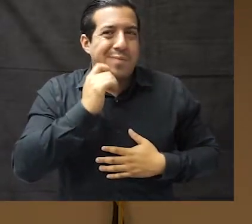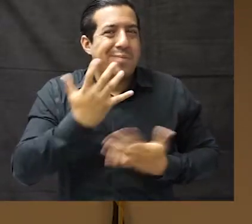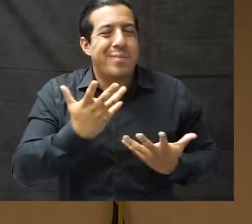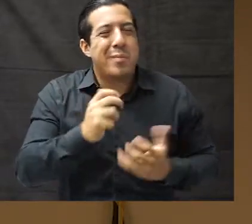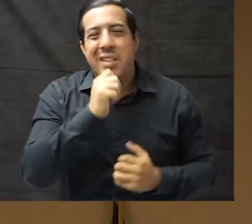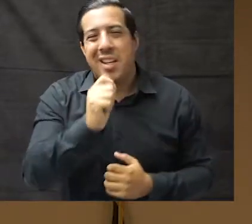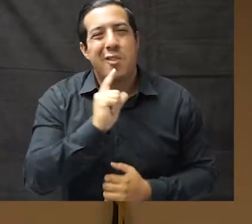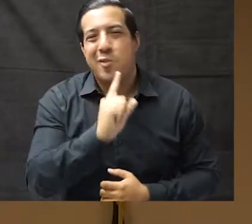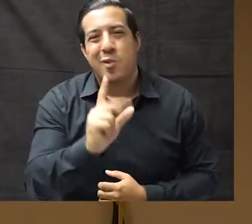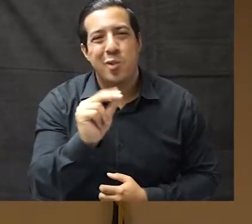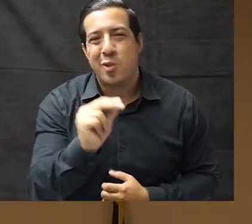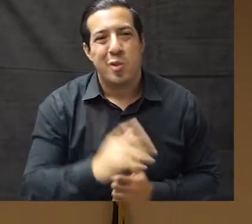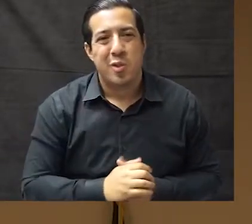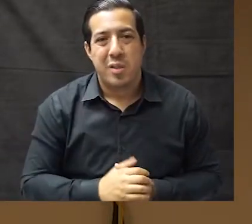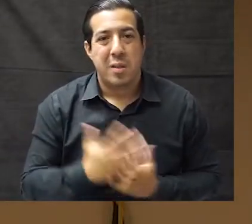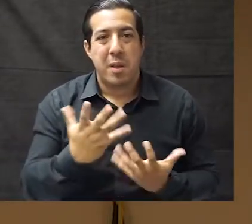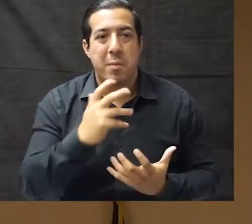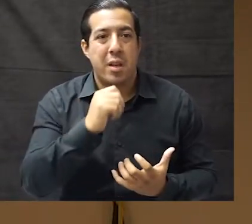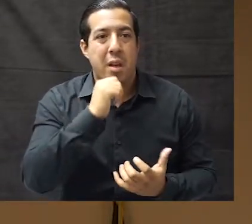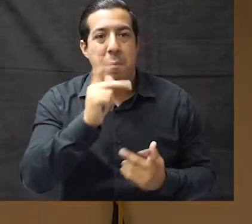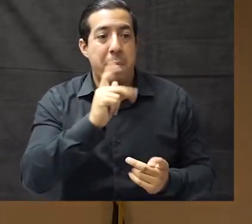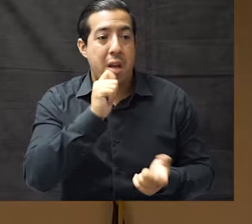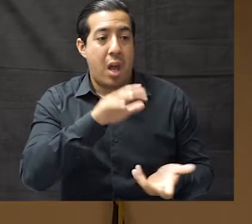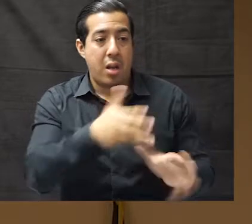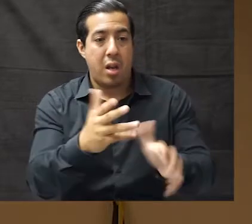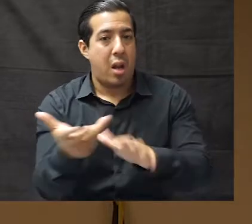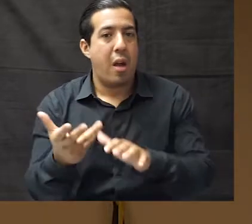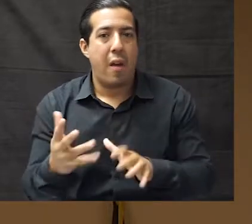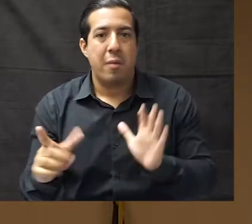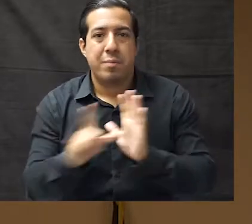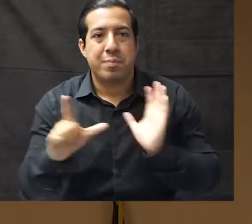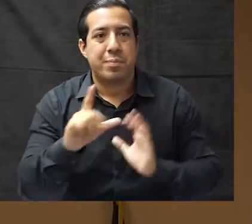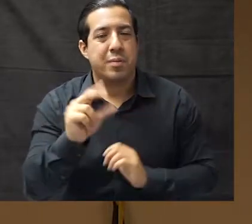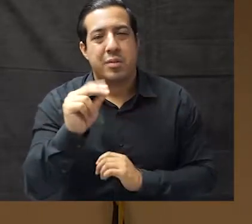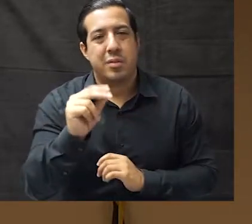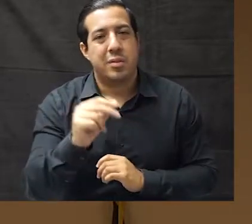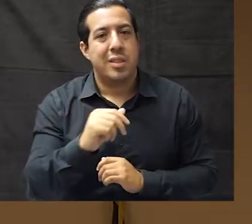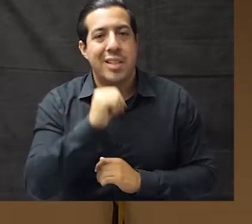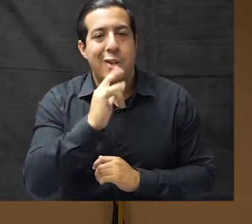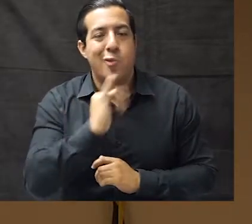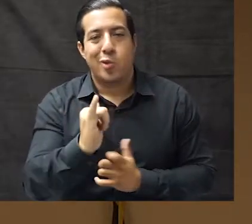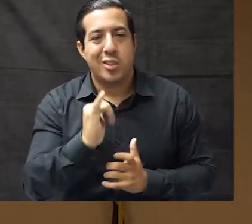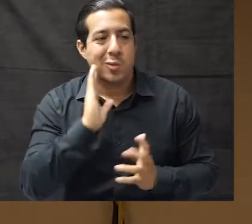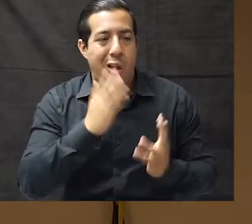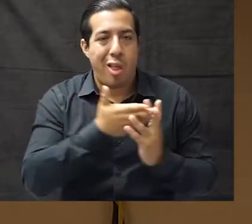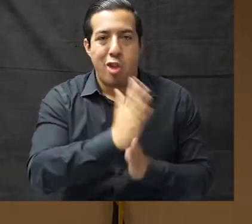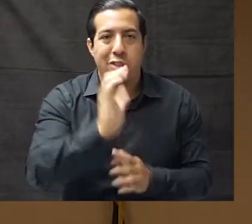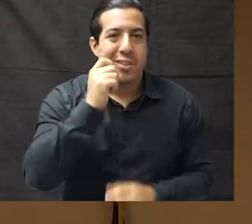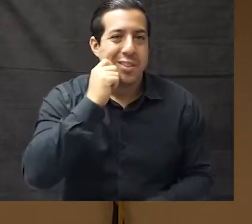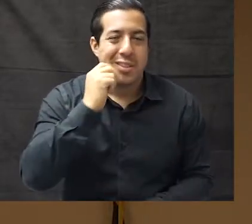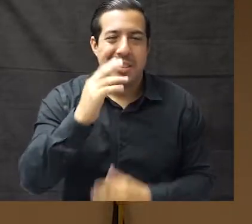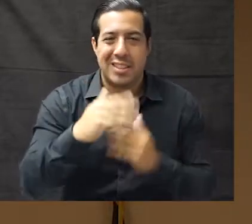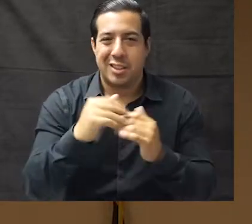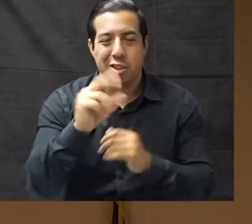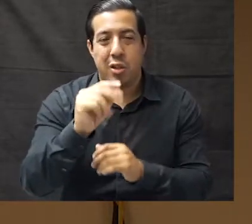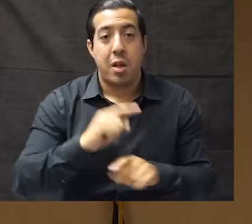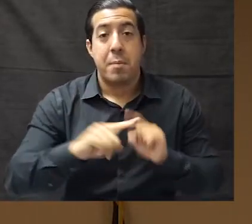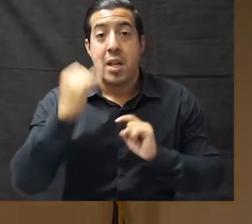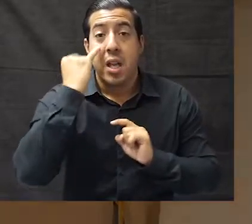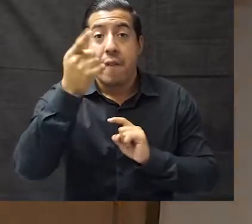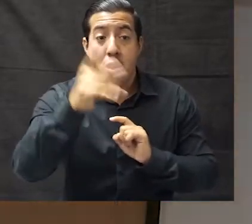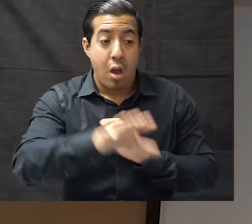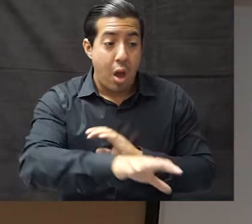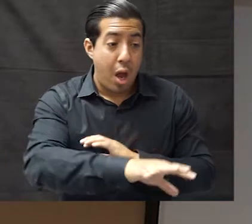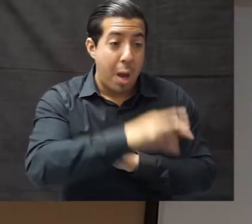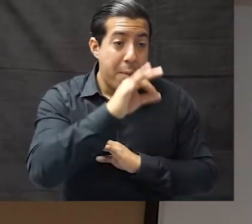worry is if you touch your eye, it could absorb through the mucous membrane of your eye. Or